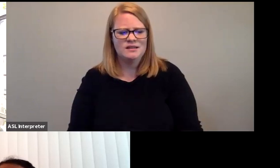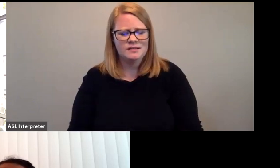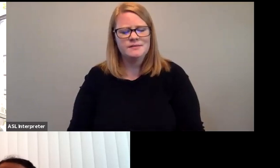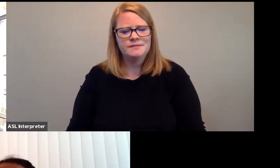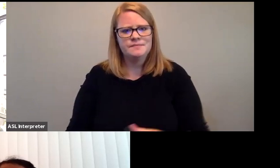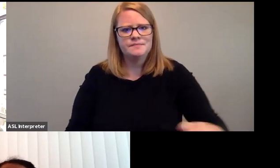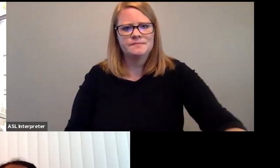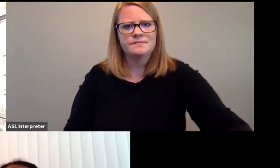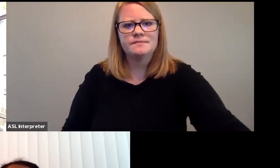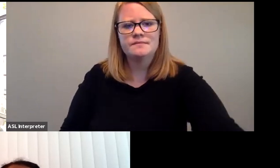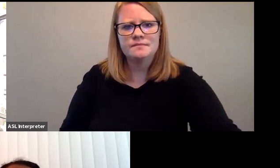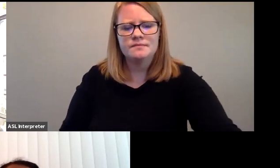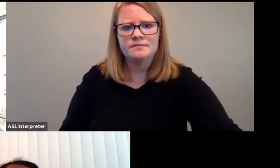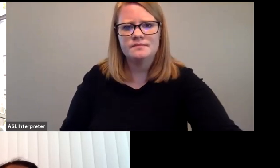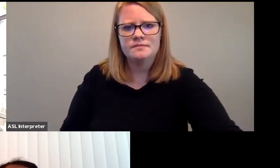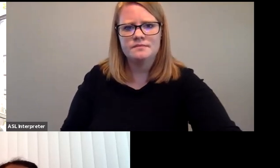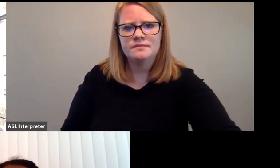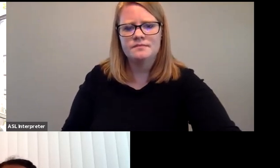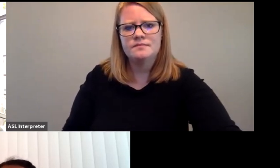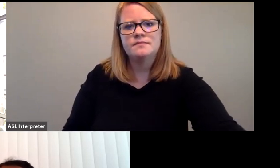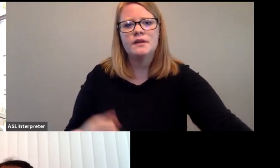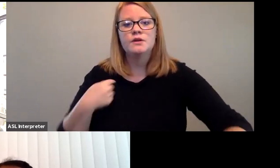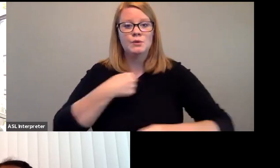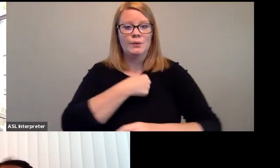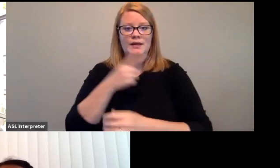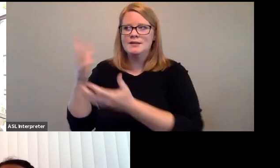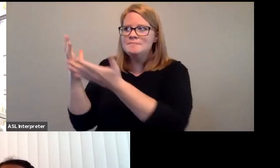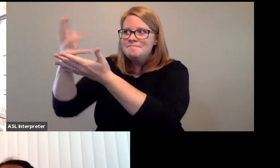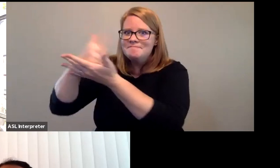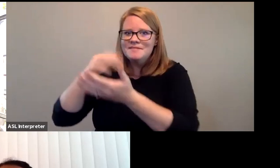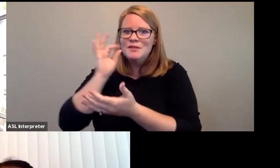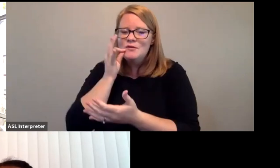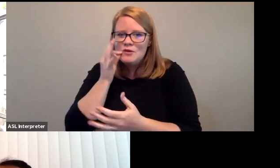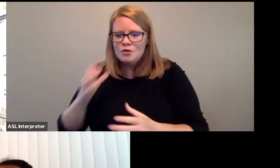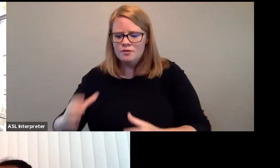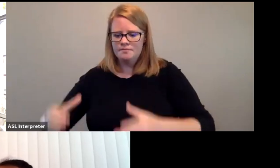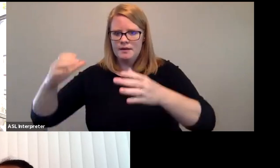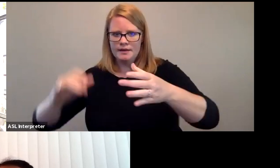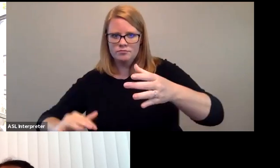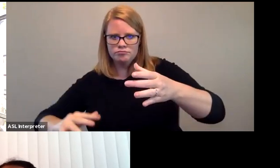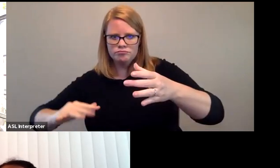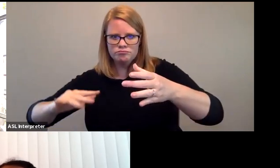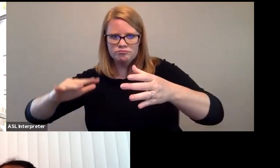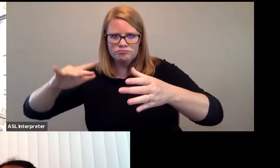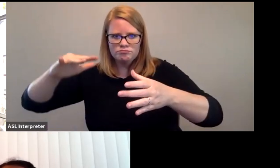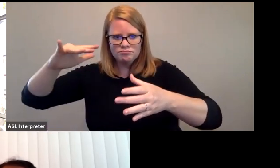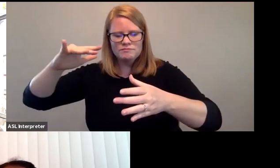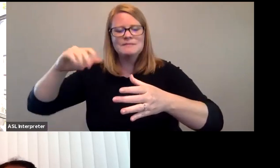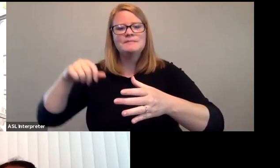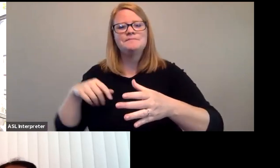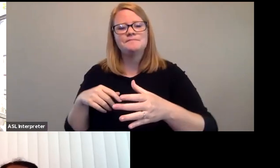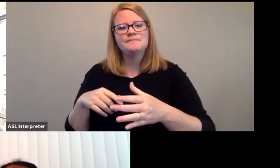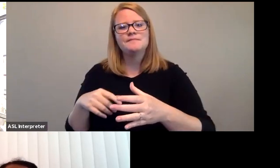fruit. Usually what I like to do, and my mom's done too, is we gather the fruit and the more wet fruit in